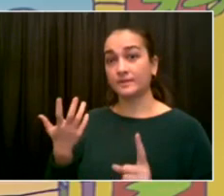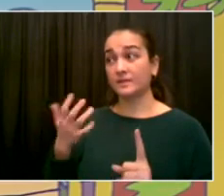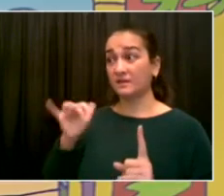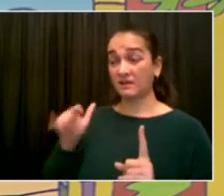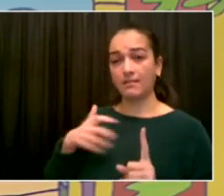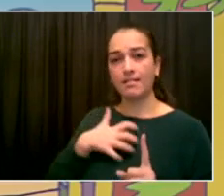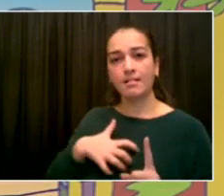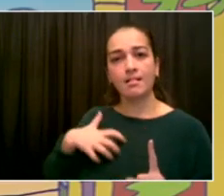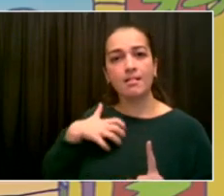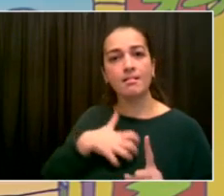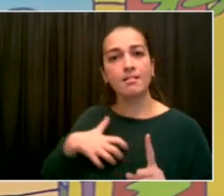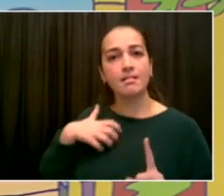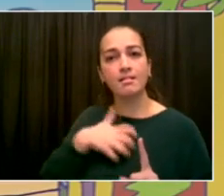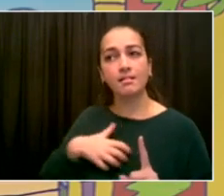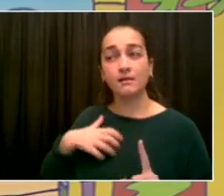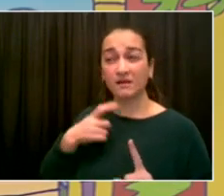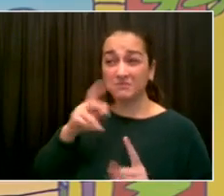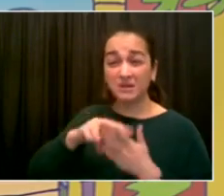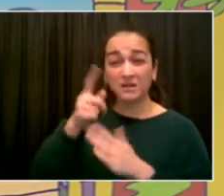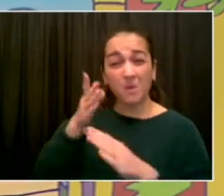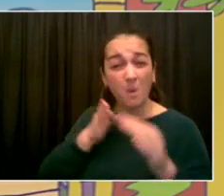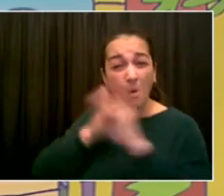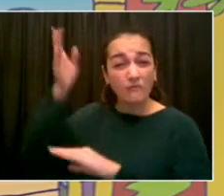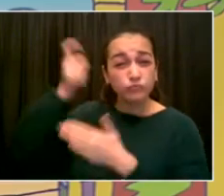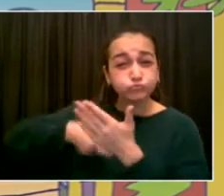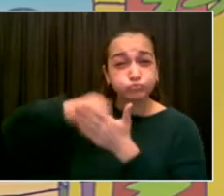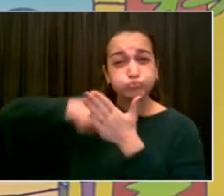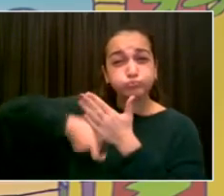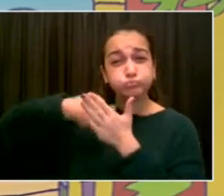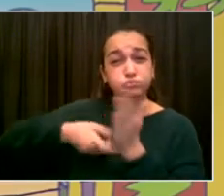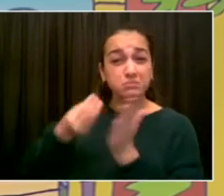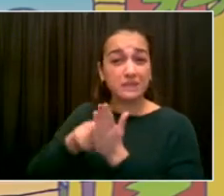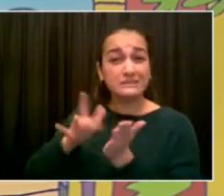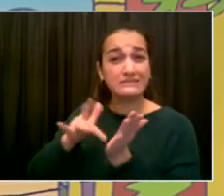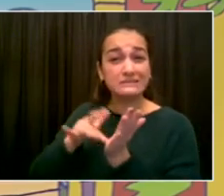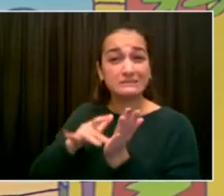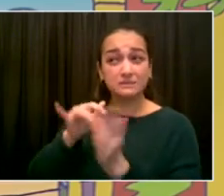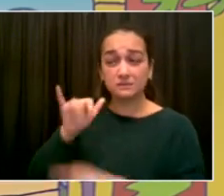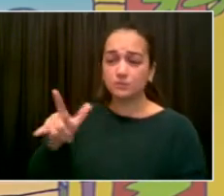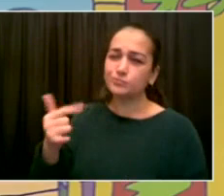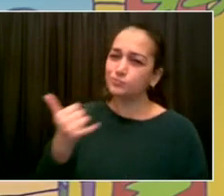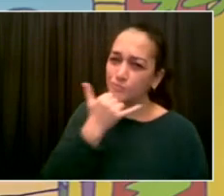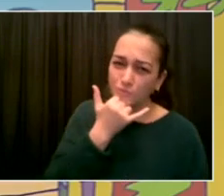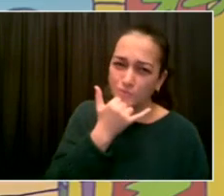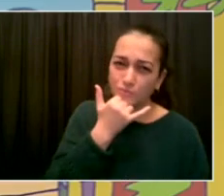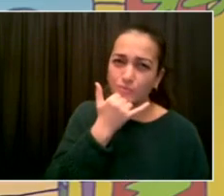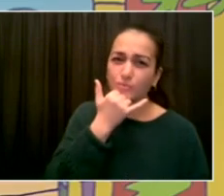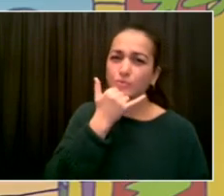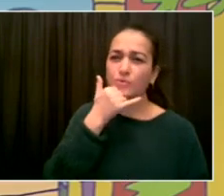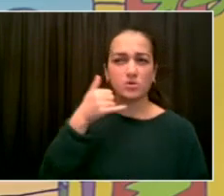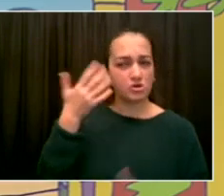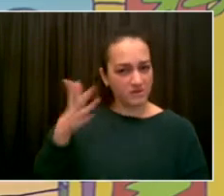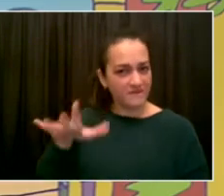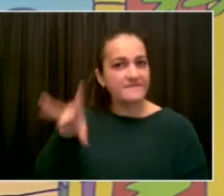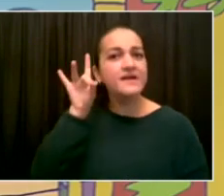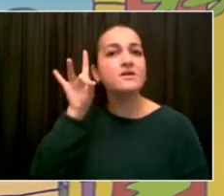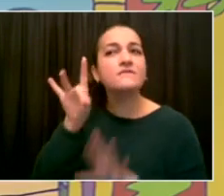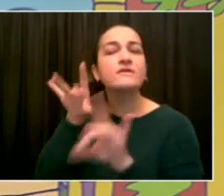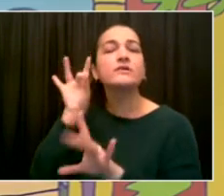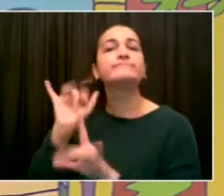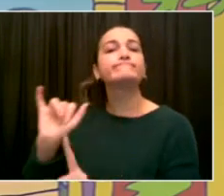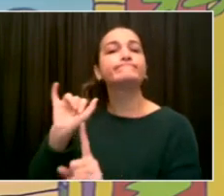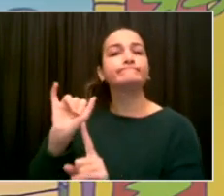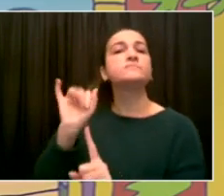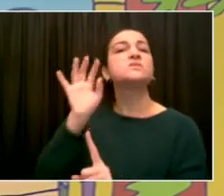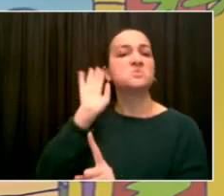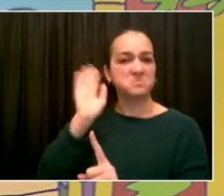going to pay the price. Our next question goes to Steve with WCBS. Mr. Mayor, how are you? Good, Steve.